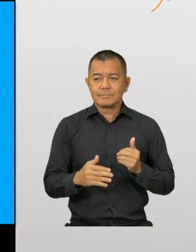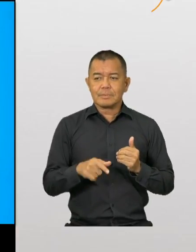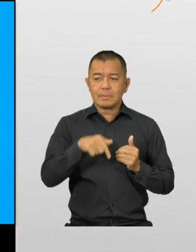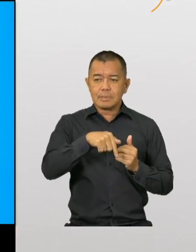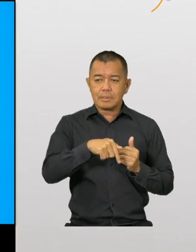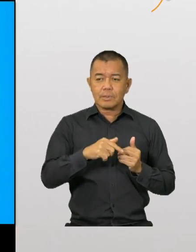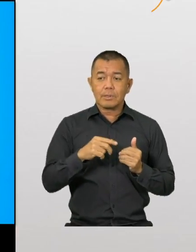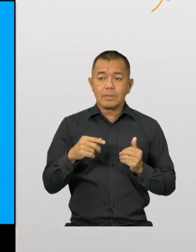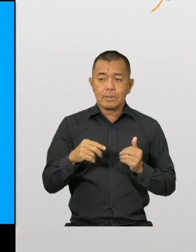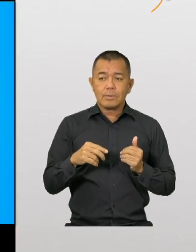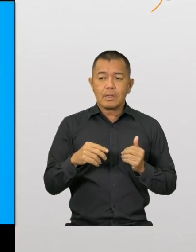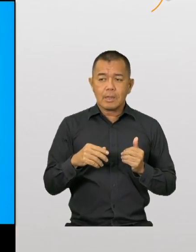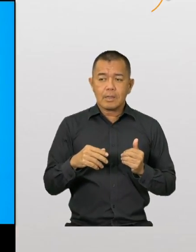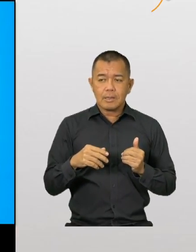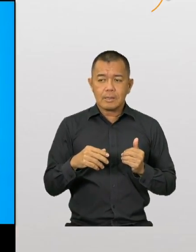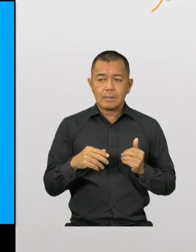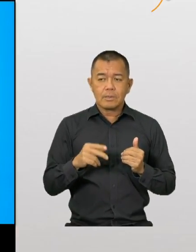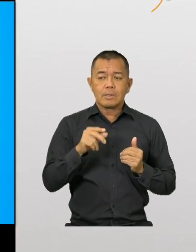new flats for future generations.